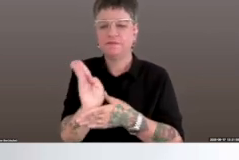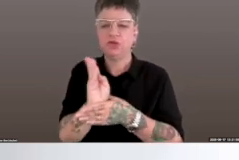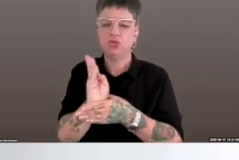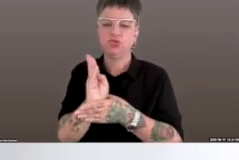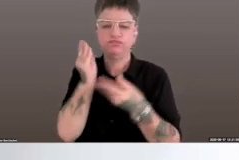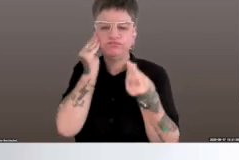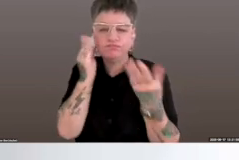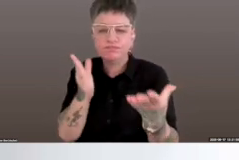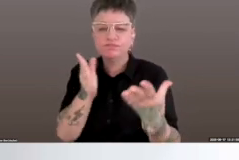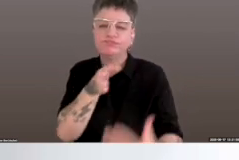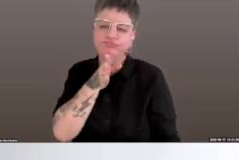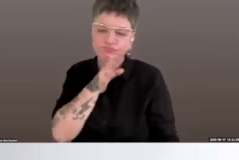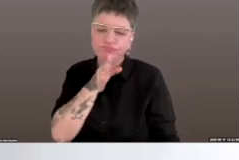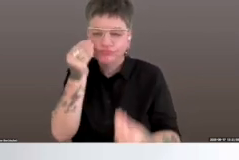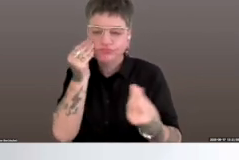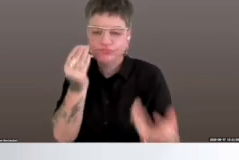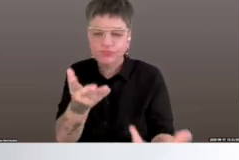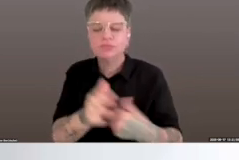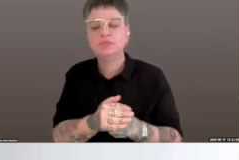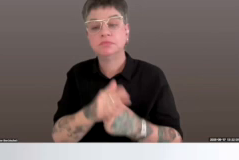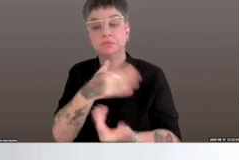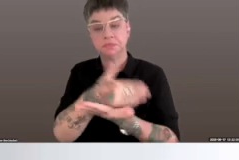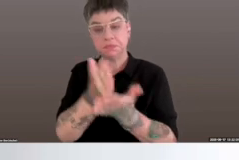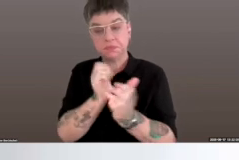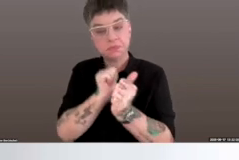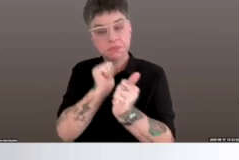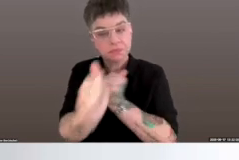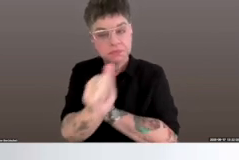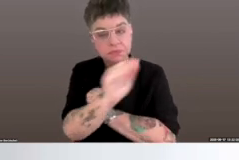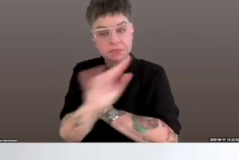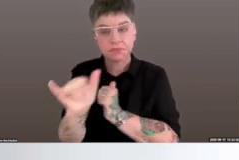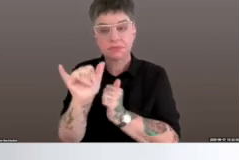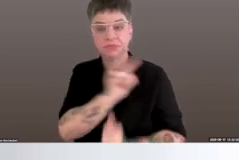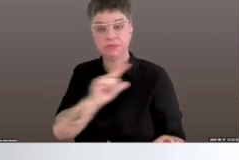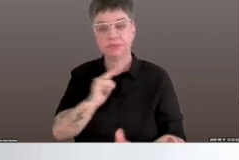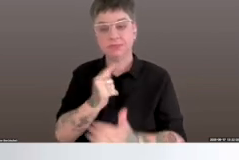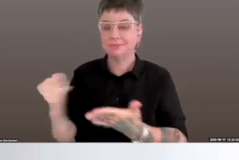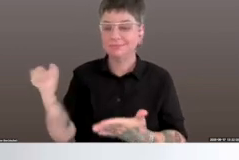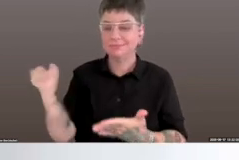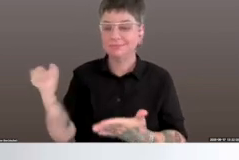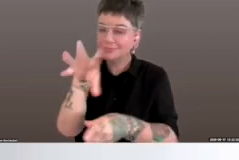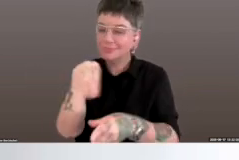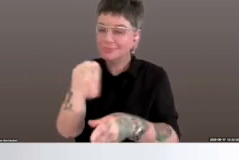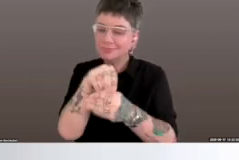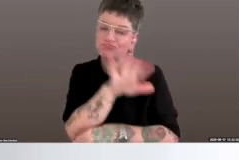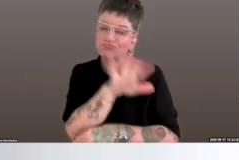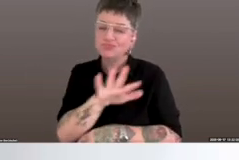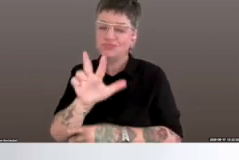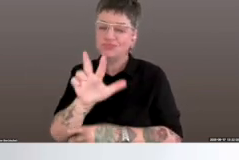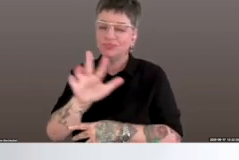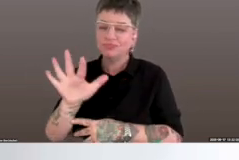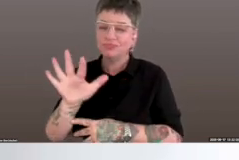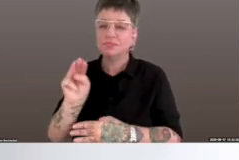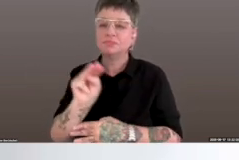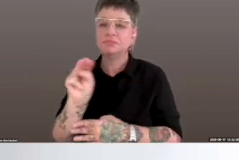verbally. The budget that was passed by the legislature last week included approximately $35